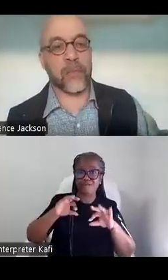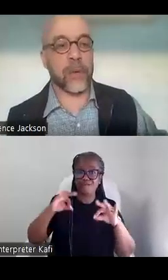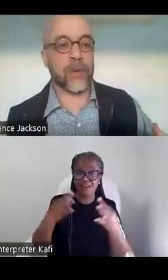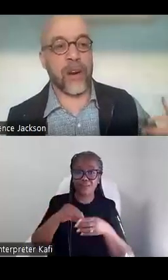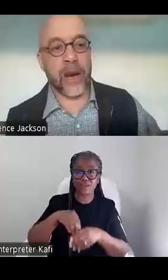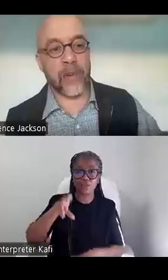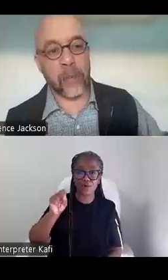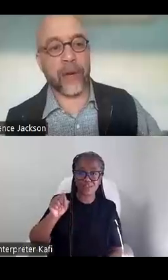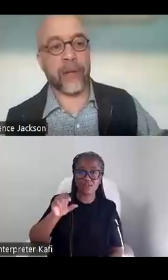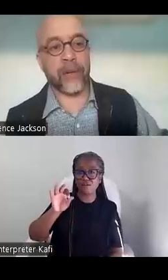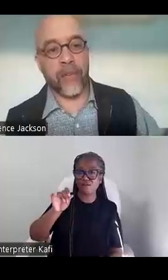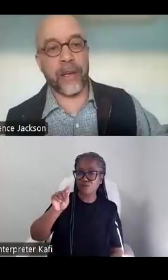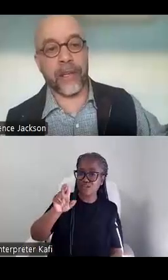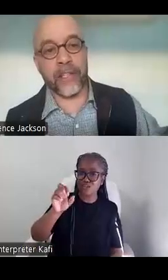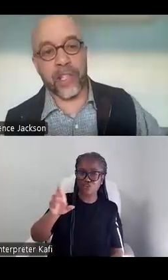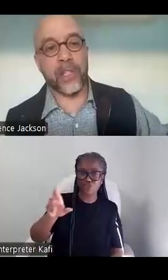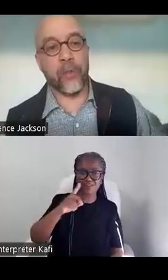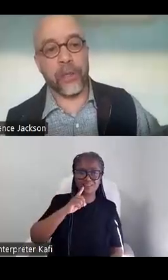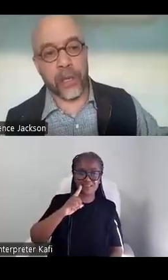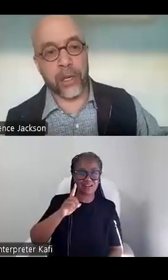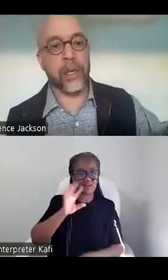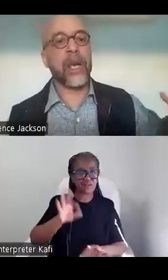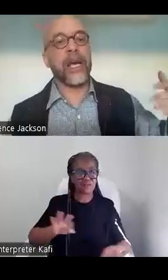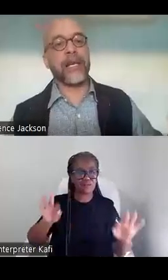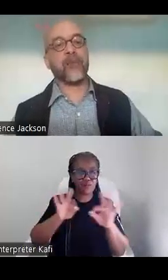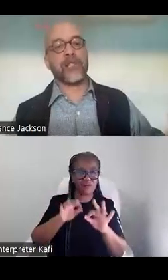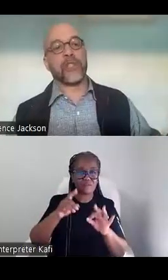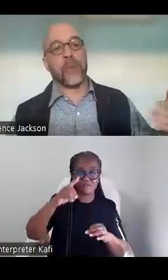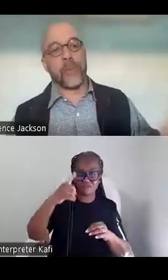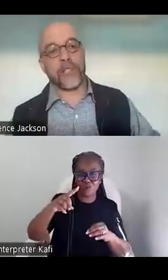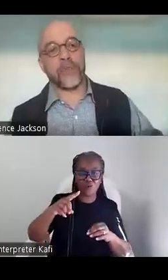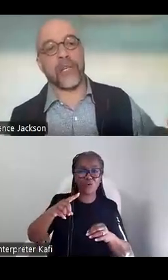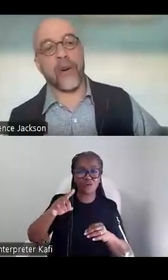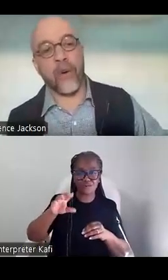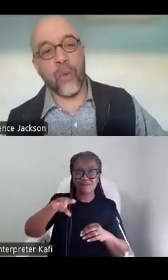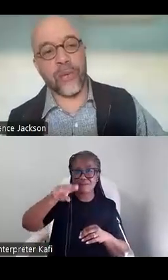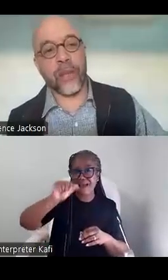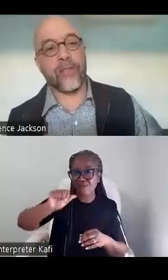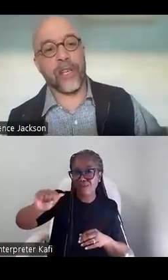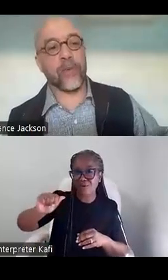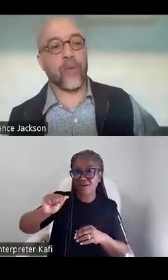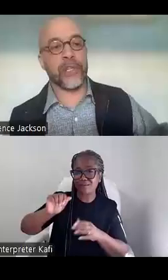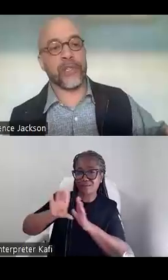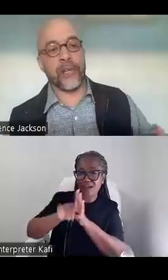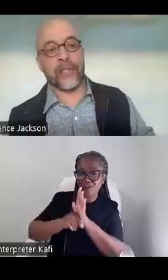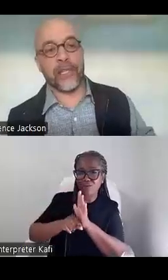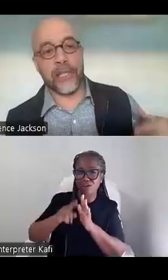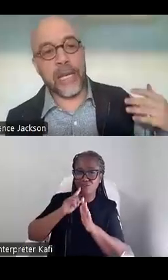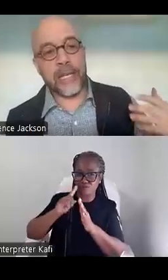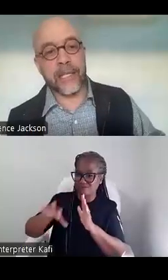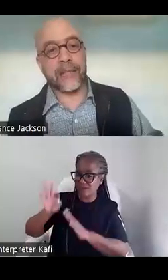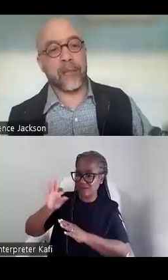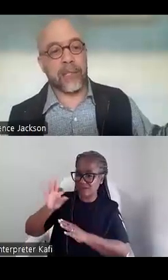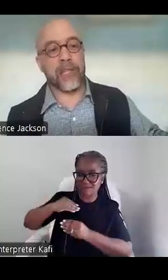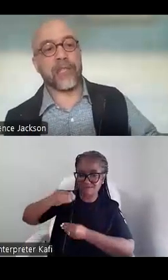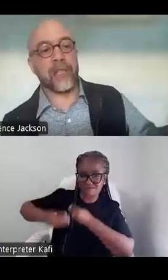retained a memory of their African background to find a congenial milieu in which to perpetuate the old way of life. Even before reaching the United States,